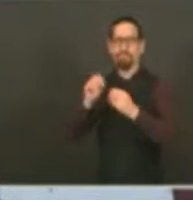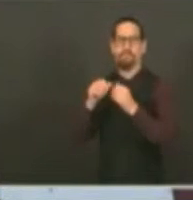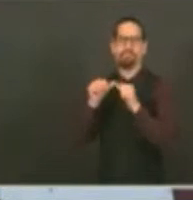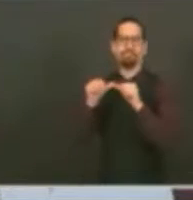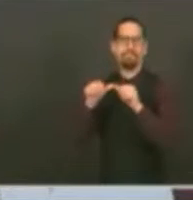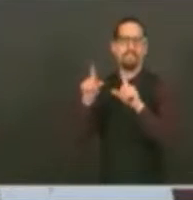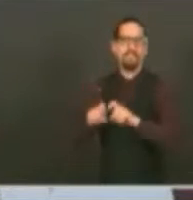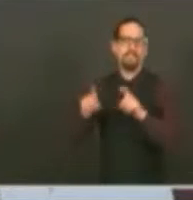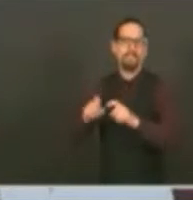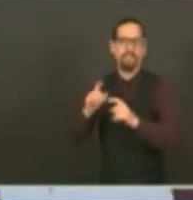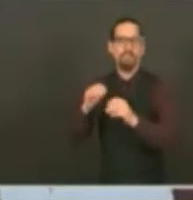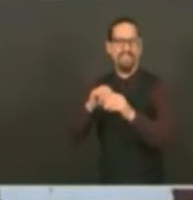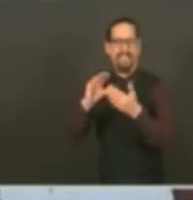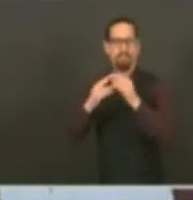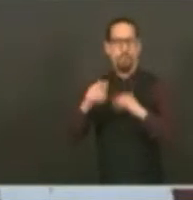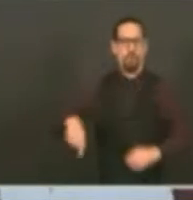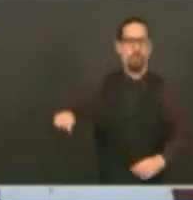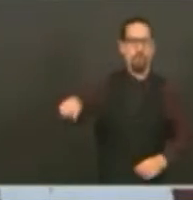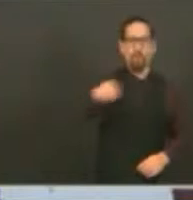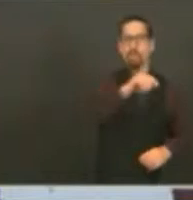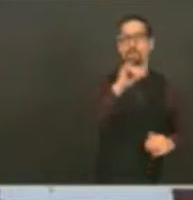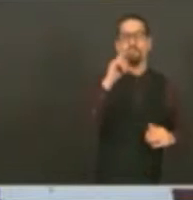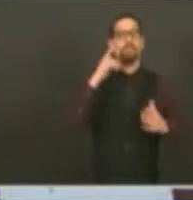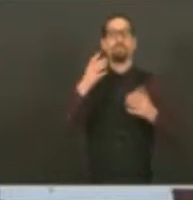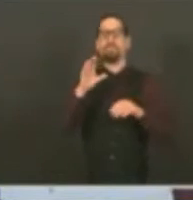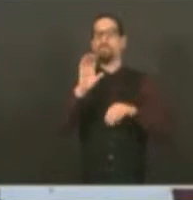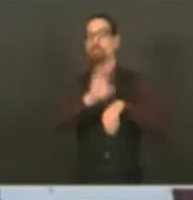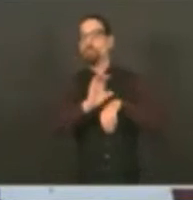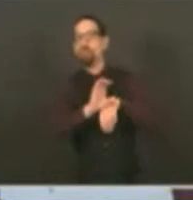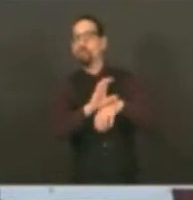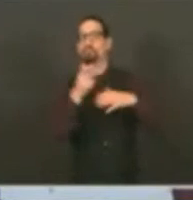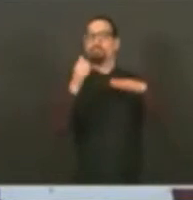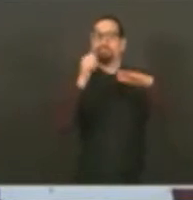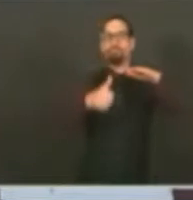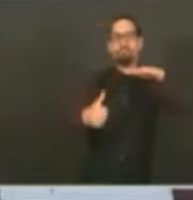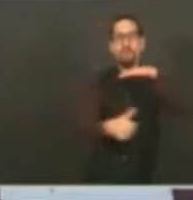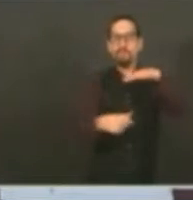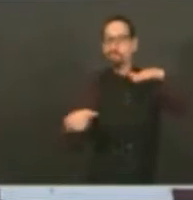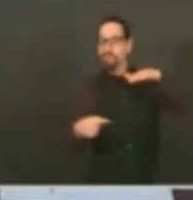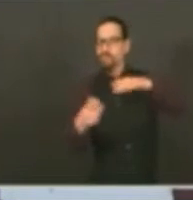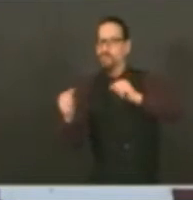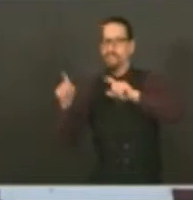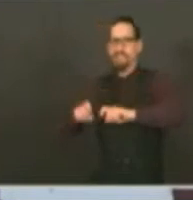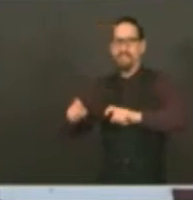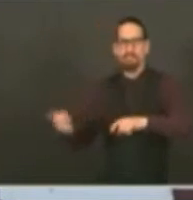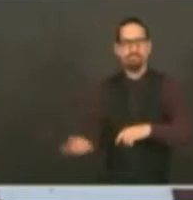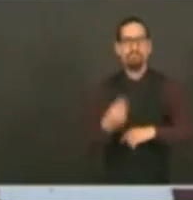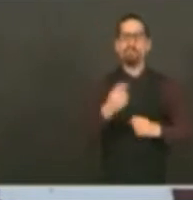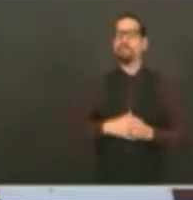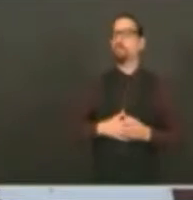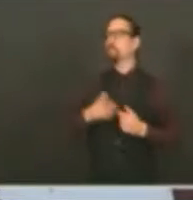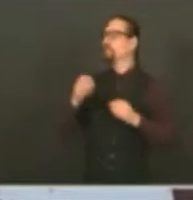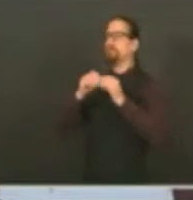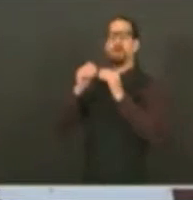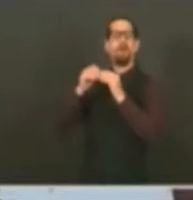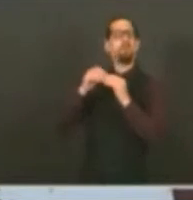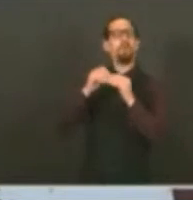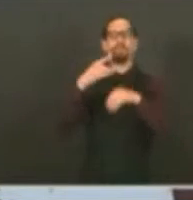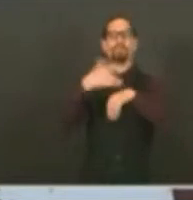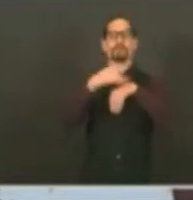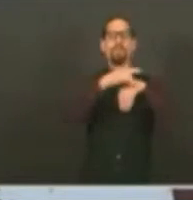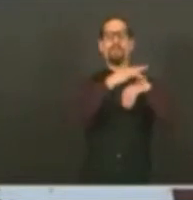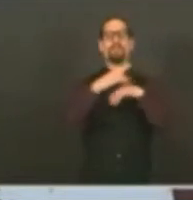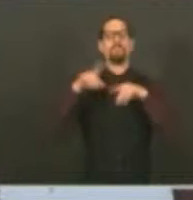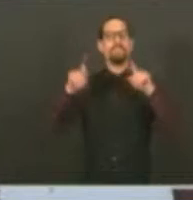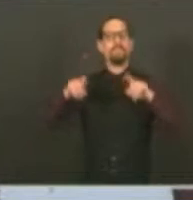the community, in church basements, in schools, they're renting additional hotels to allow people